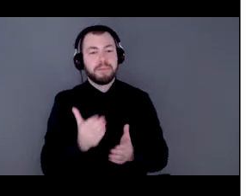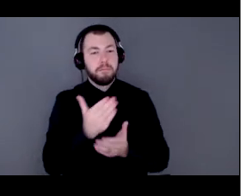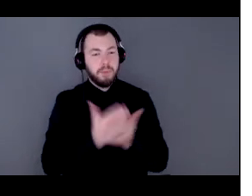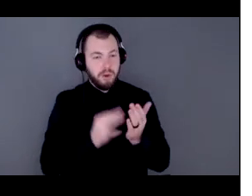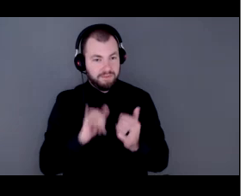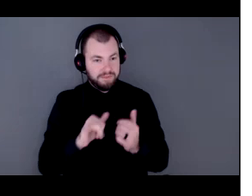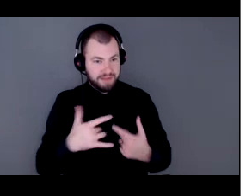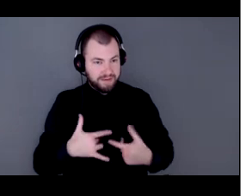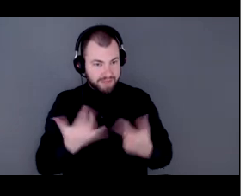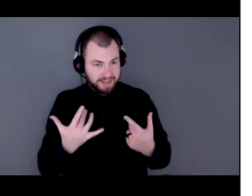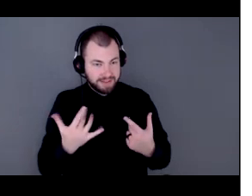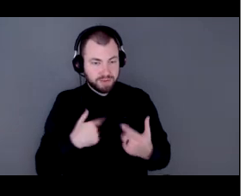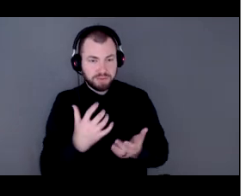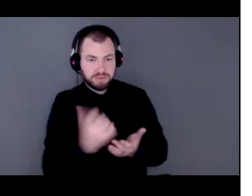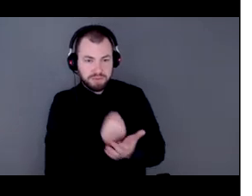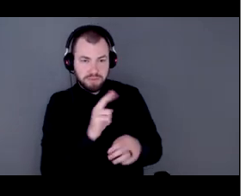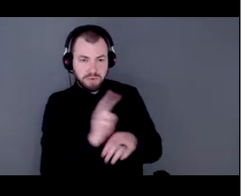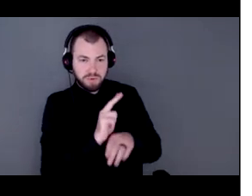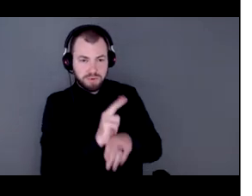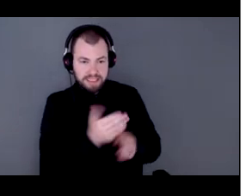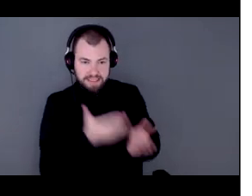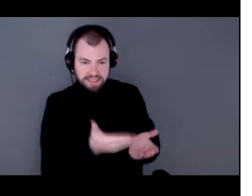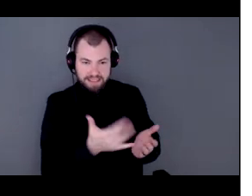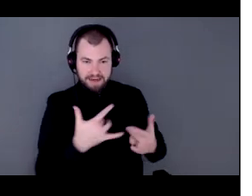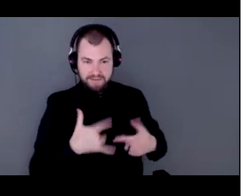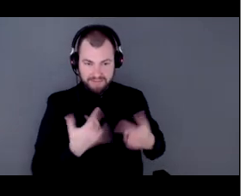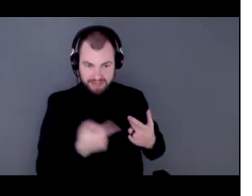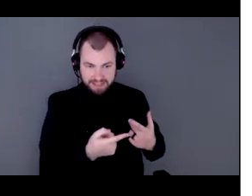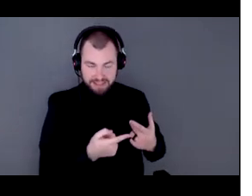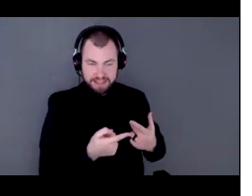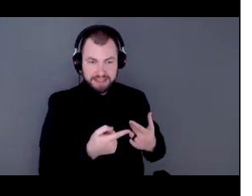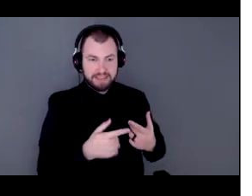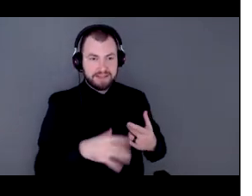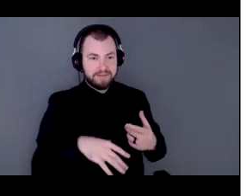only leveraging the existing events and finding ways to